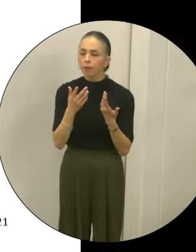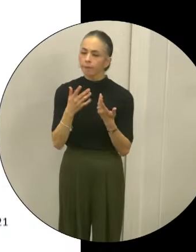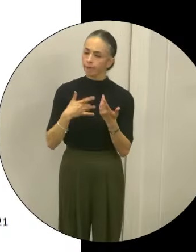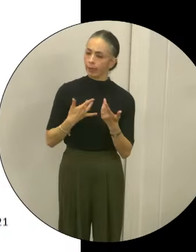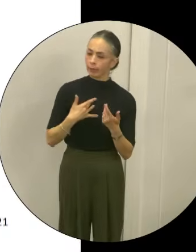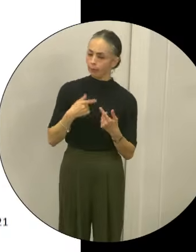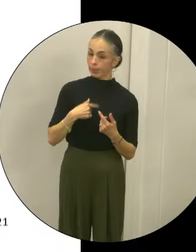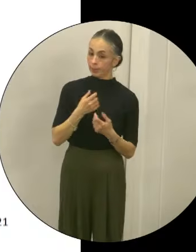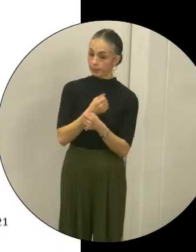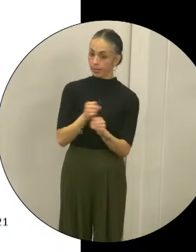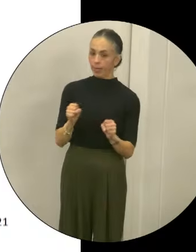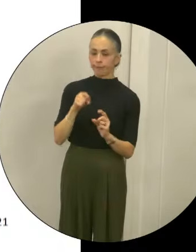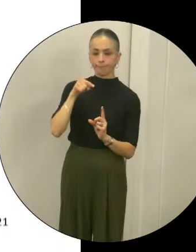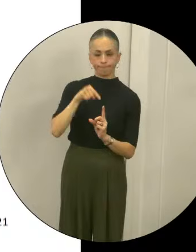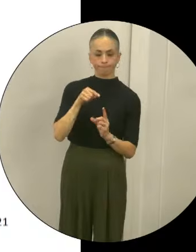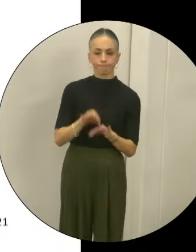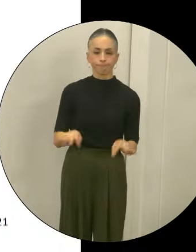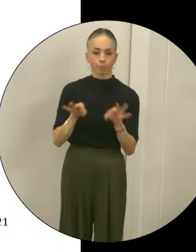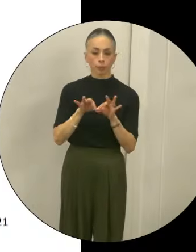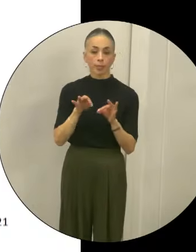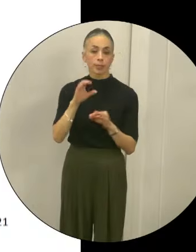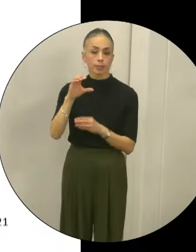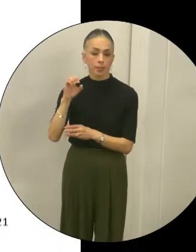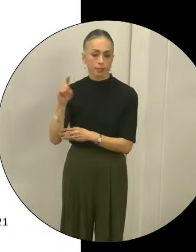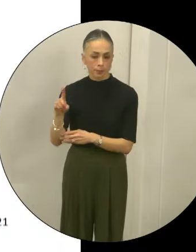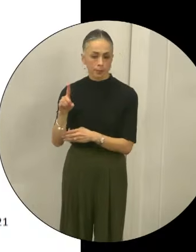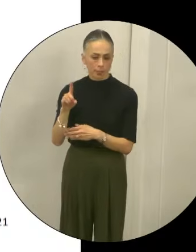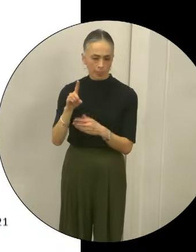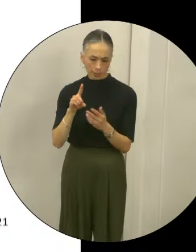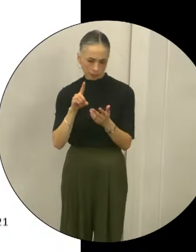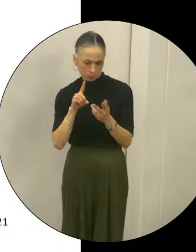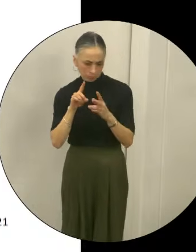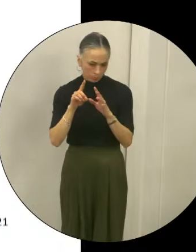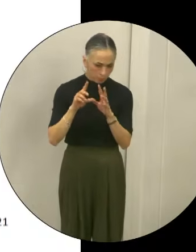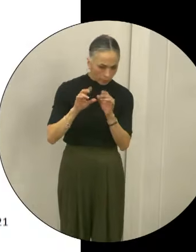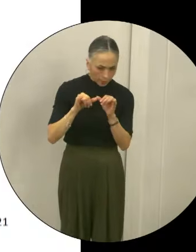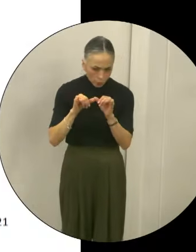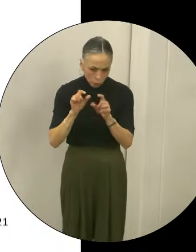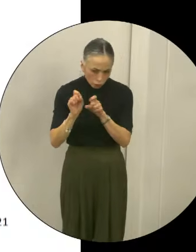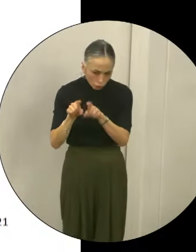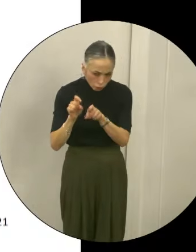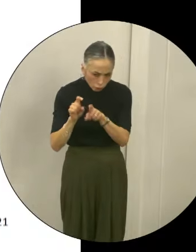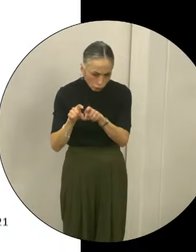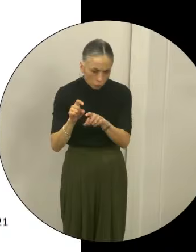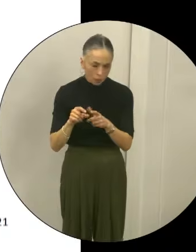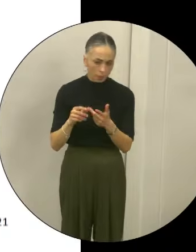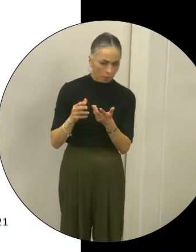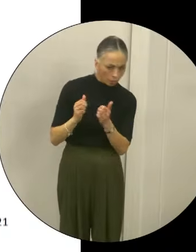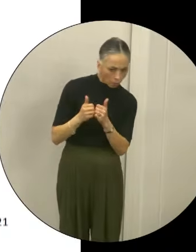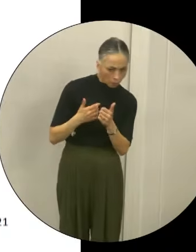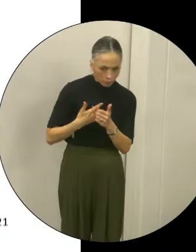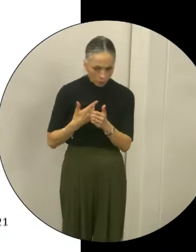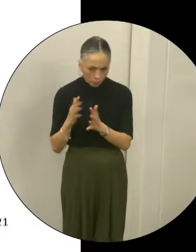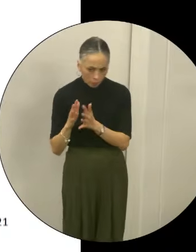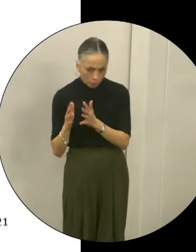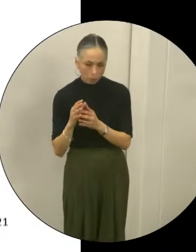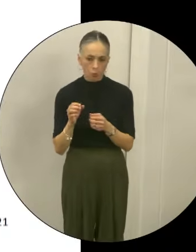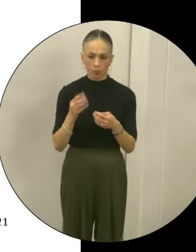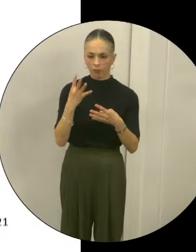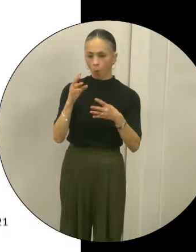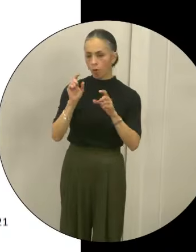being safe. CCSD measures perceptions of student safety from 4 questions within the district-wide survey for students as shown on this